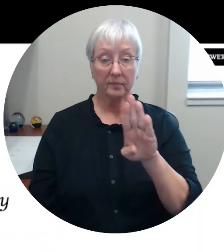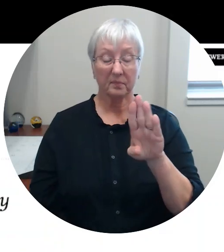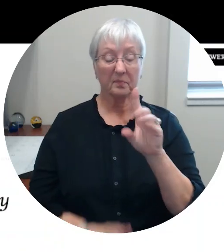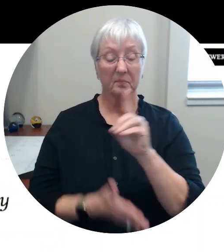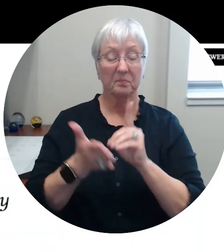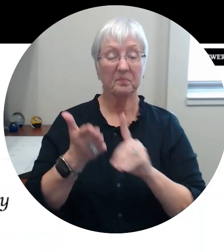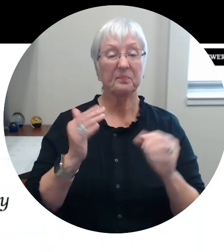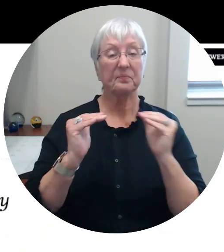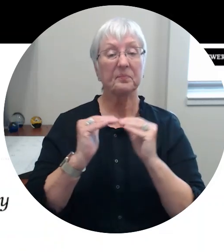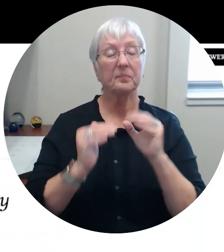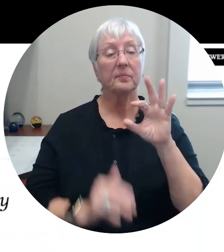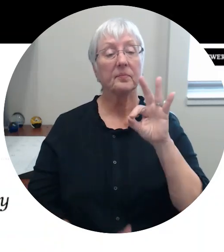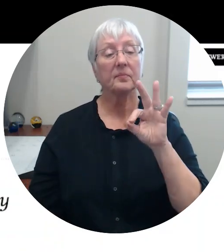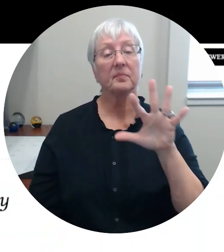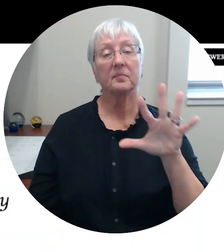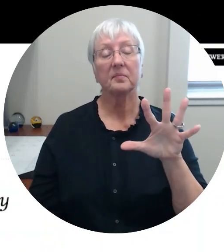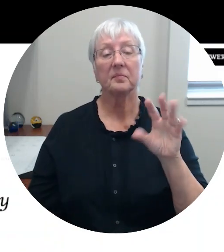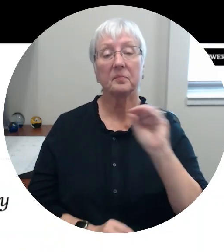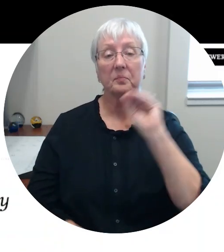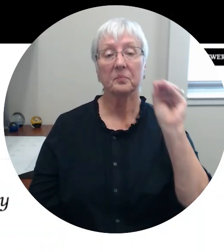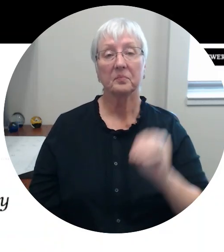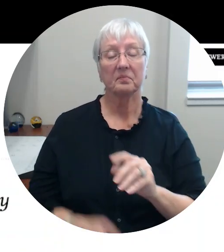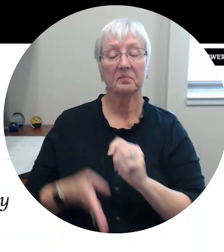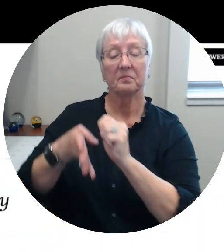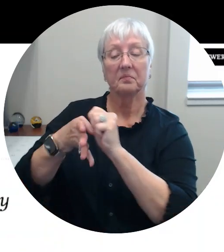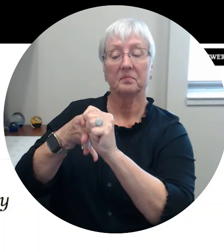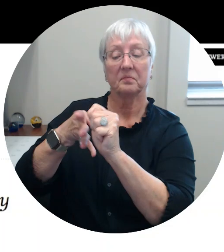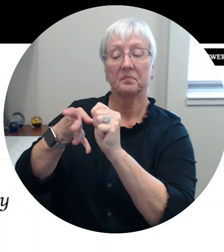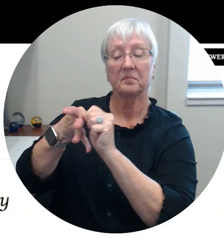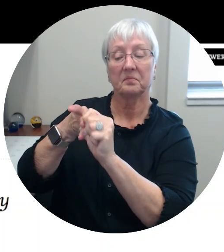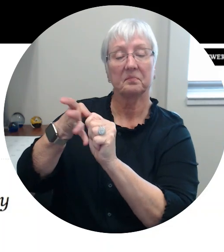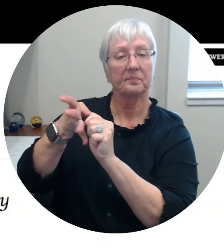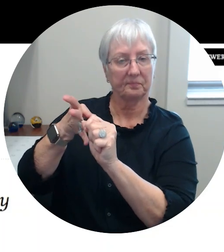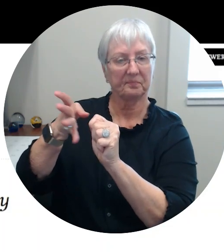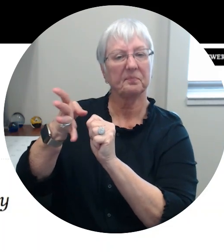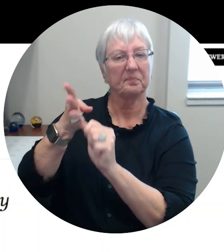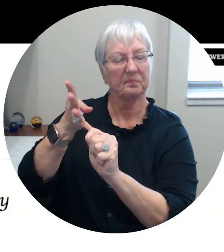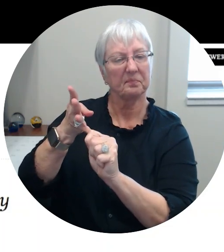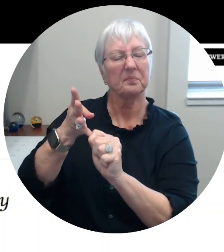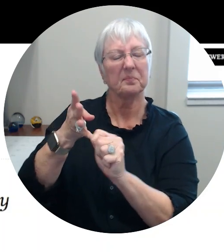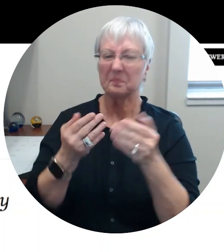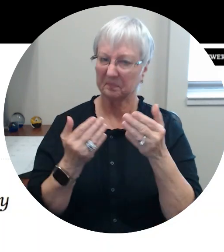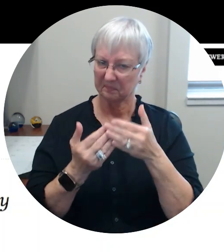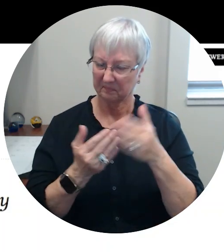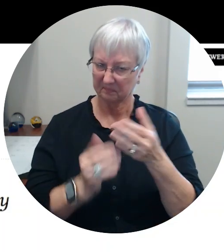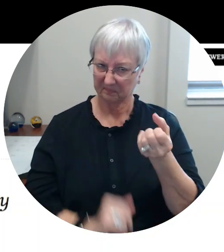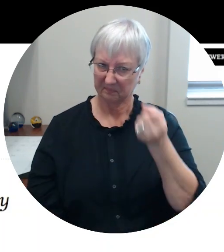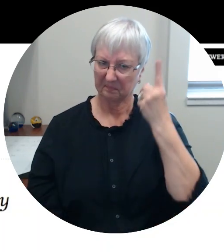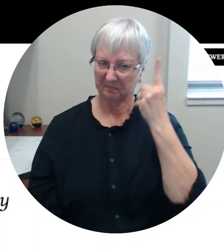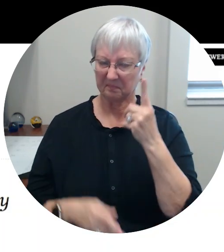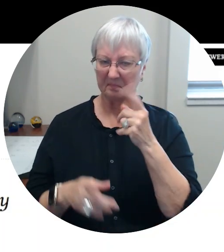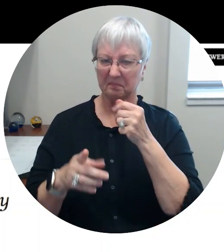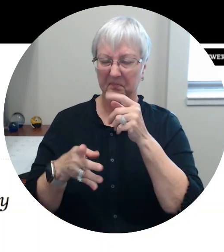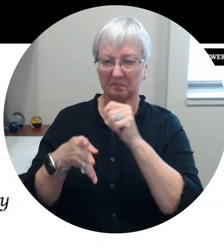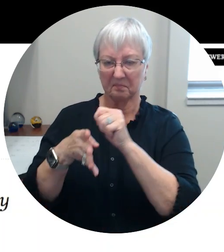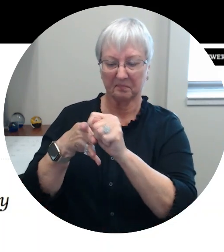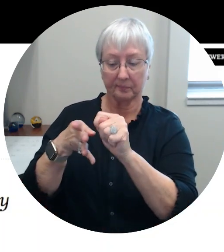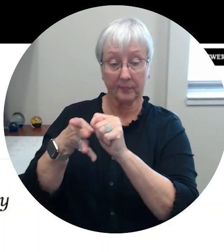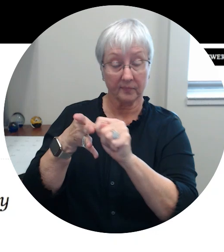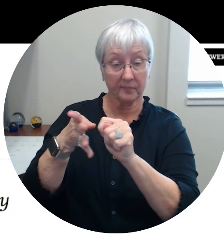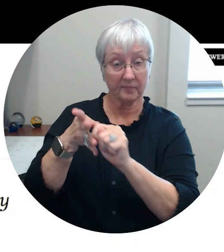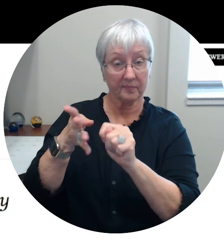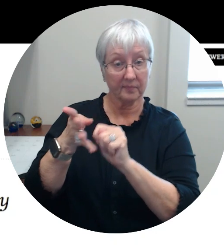95% typography before. Whether or not that number is actually accurate, it's easy to see that typography is important in a medium where so